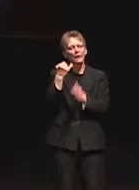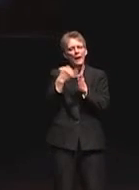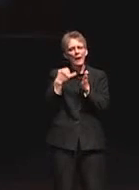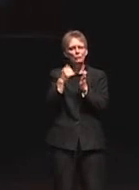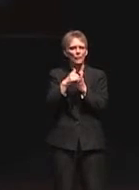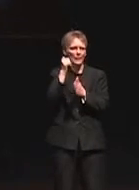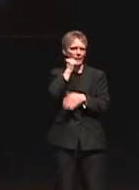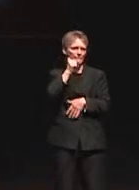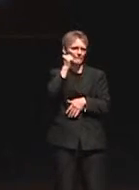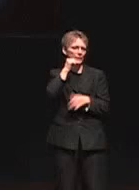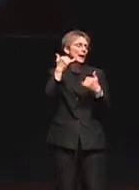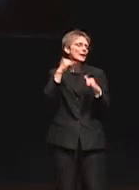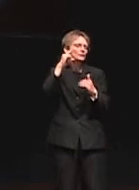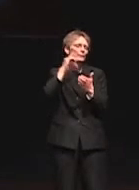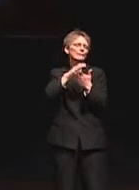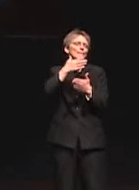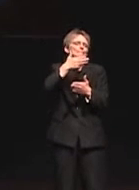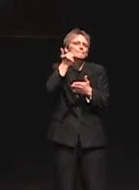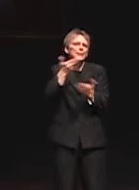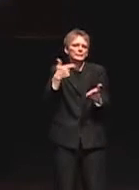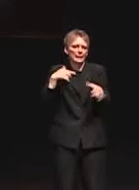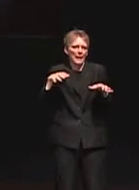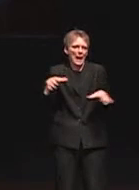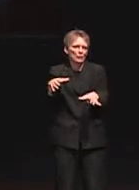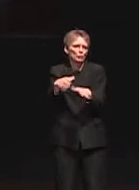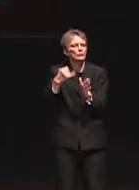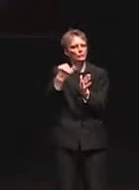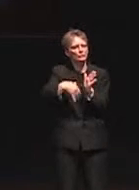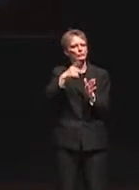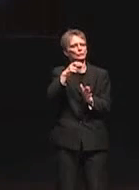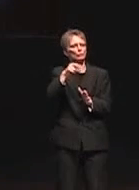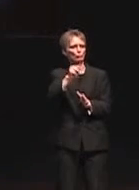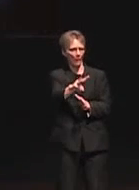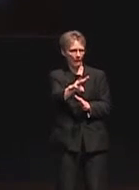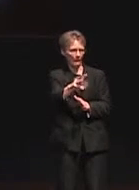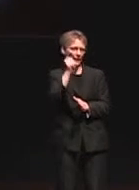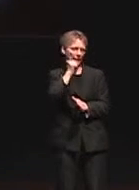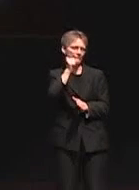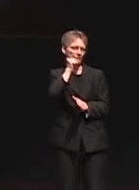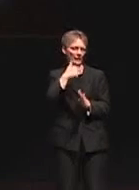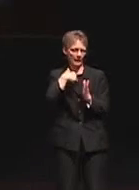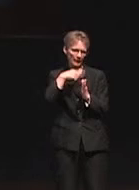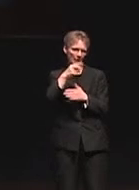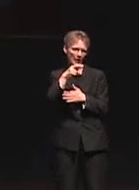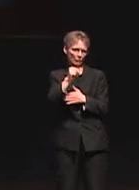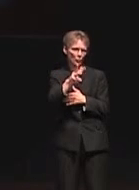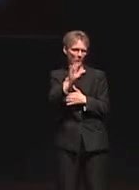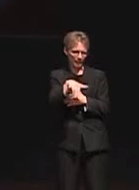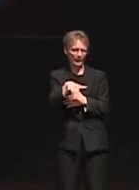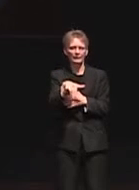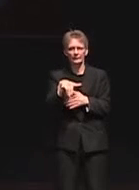still believe that the best thing that I do as an artist is draw. I still believe that. So every day I draw this figure on the